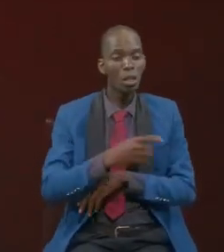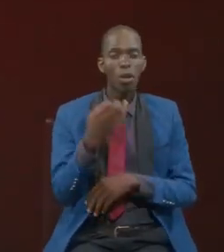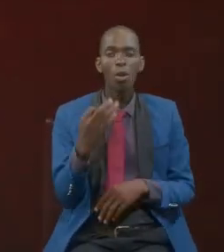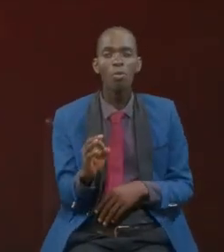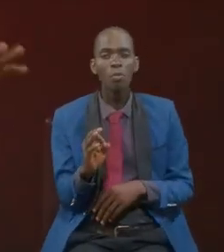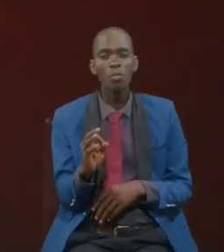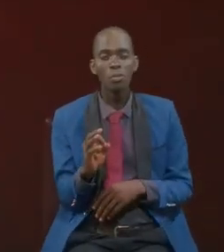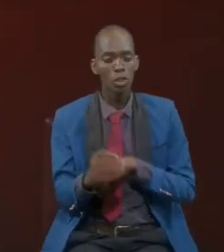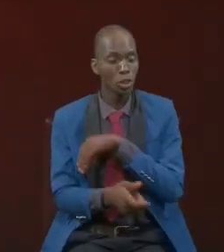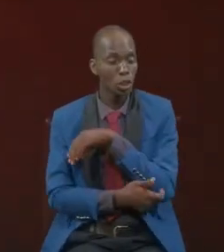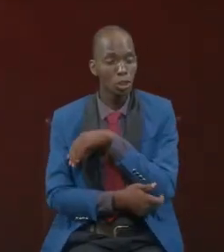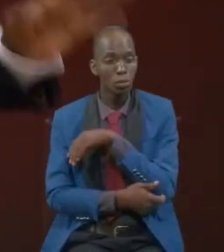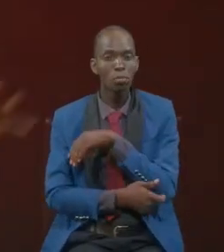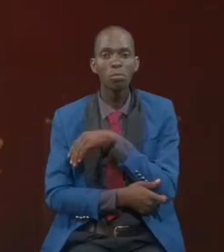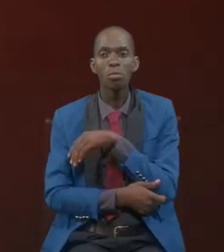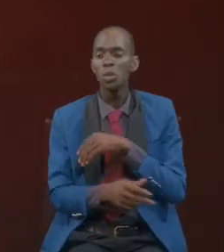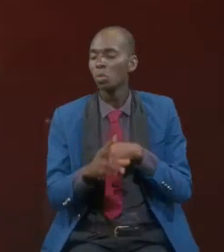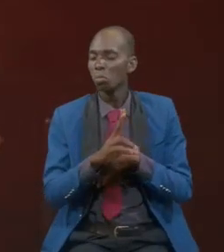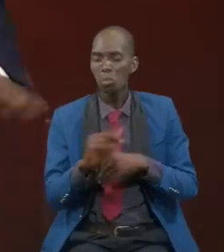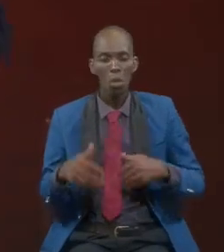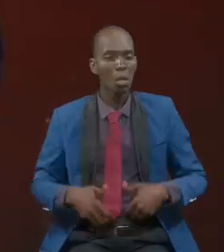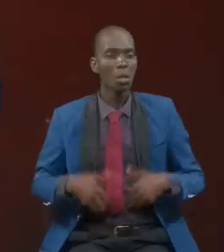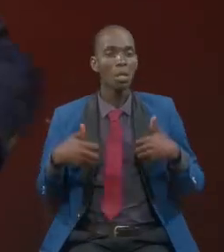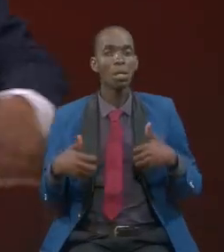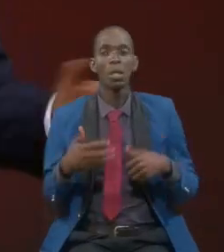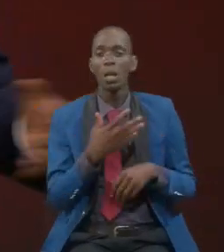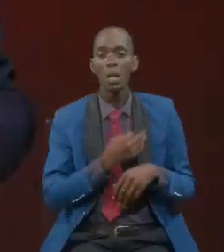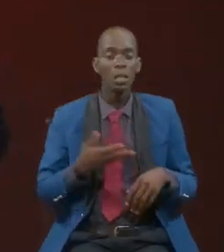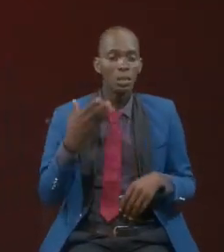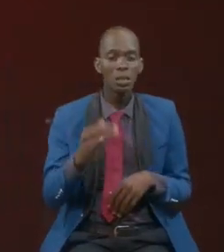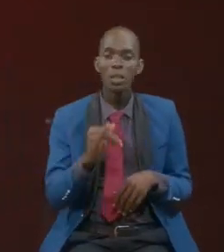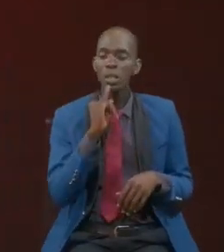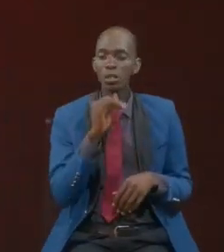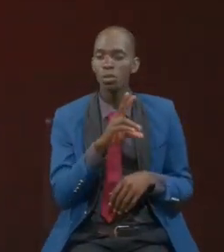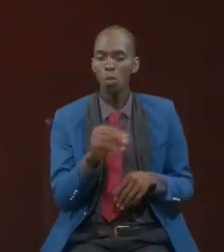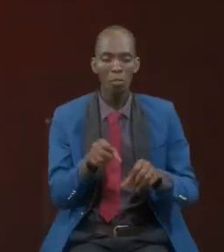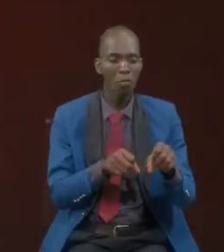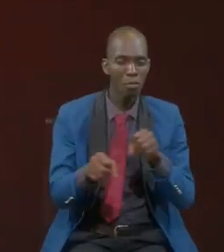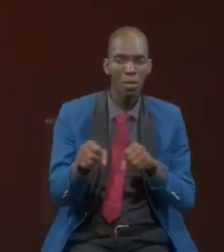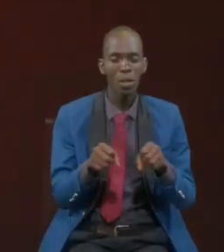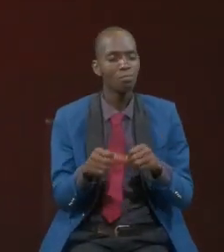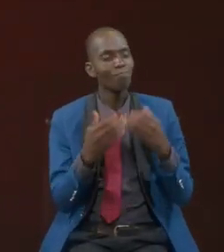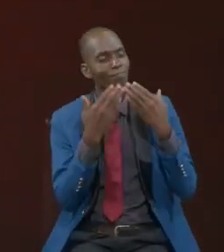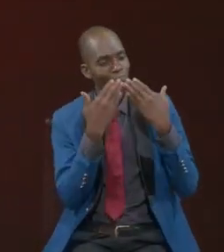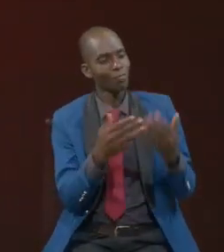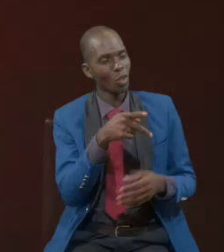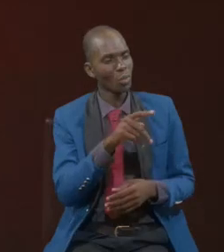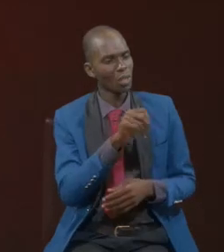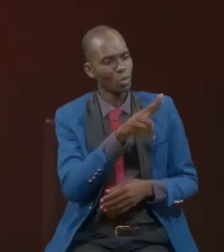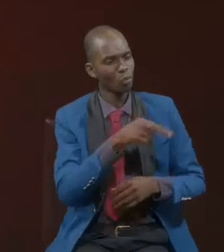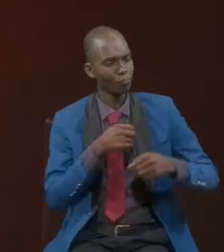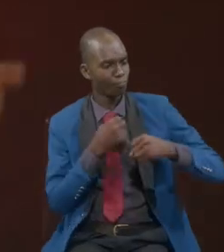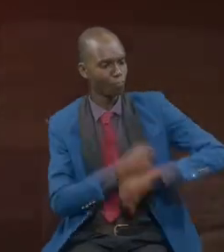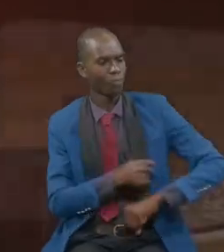of Temptation pressure no anger and there's no fighting thank you Peter that you did